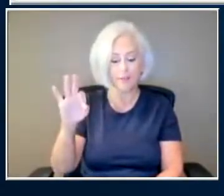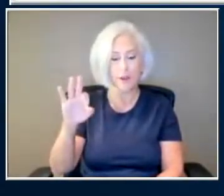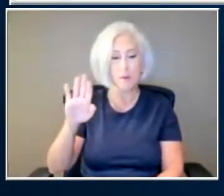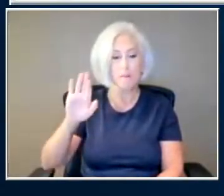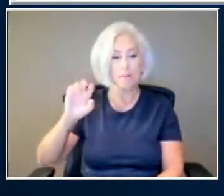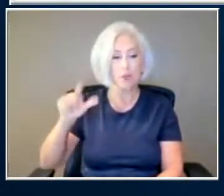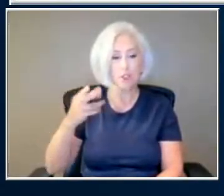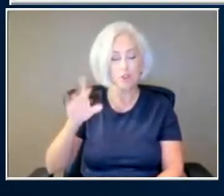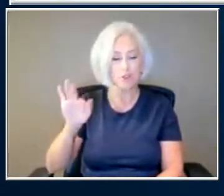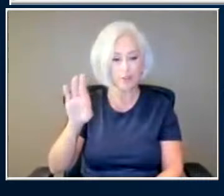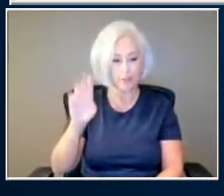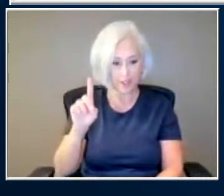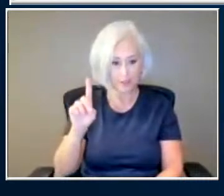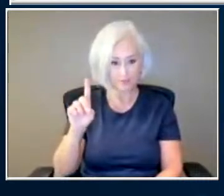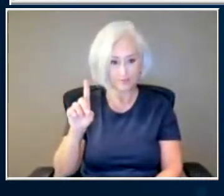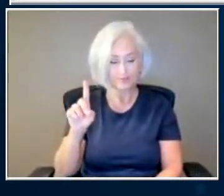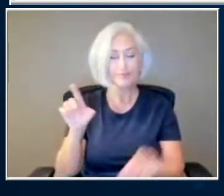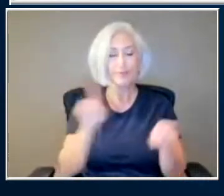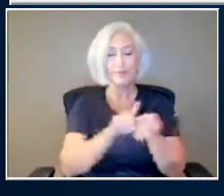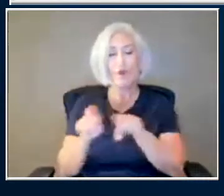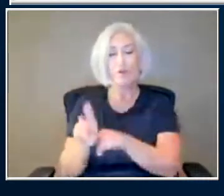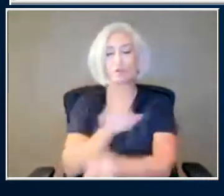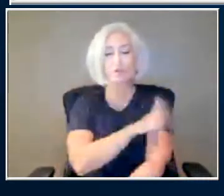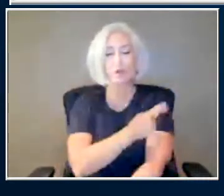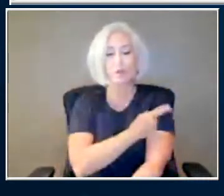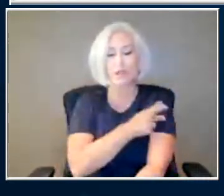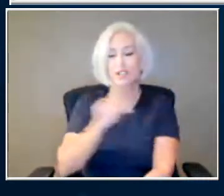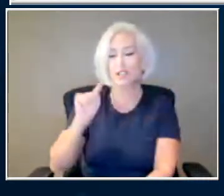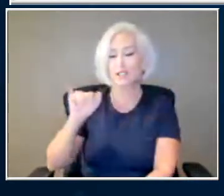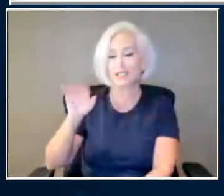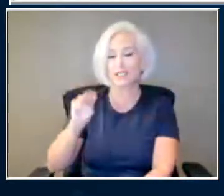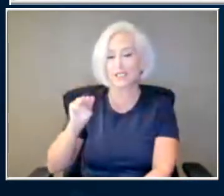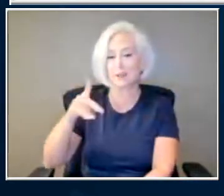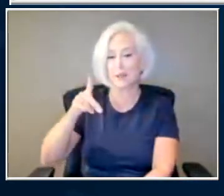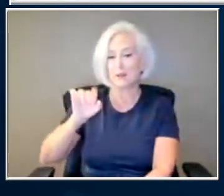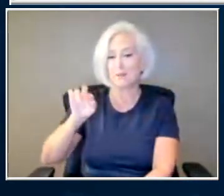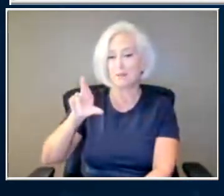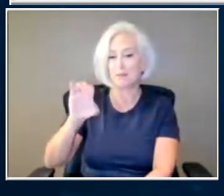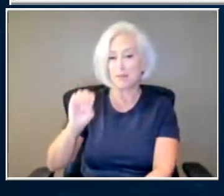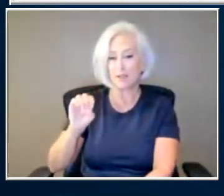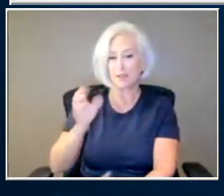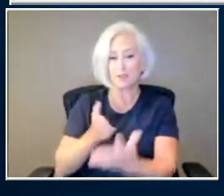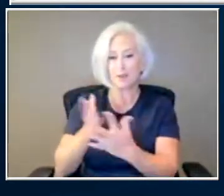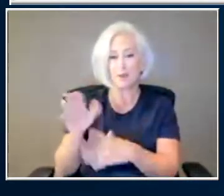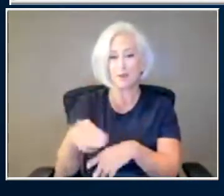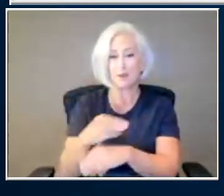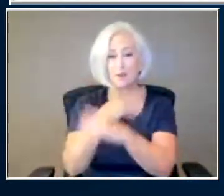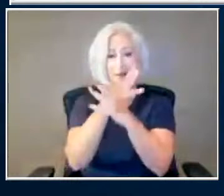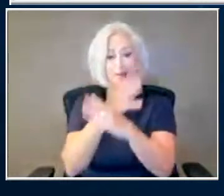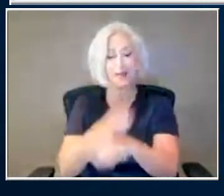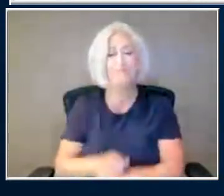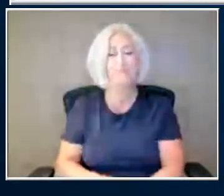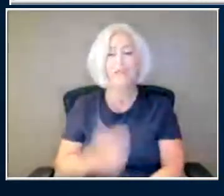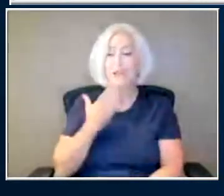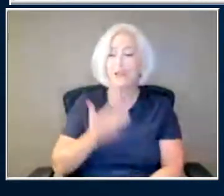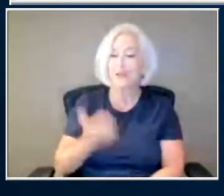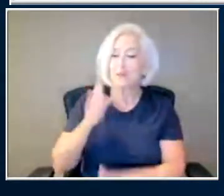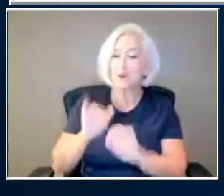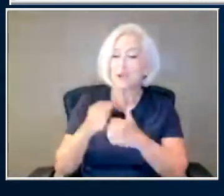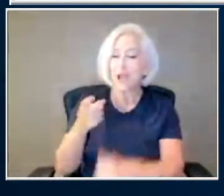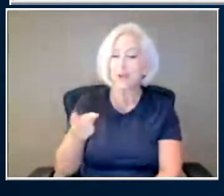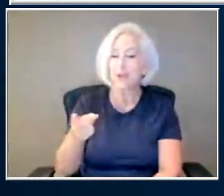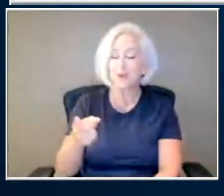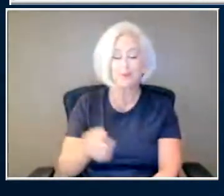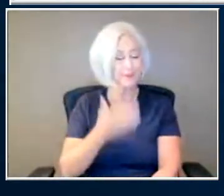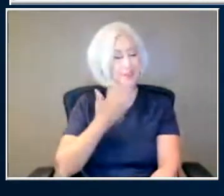patients. We have Tim Pierce joining us via webcam. Tim, good morning. How are you? Good morning. I'm doing well. Yes,